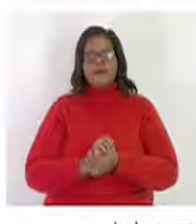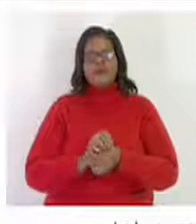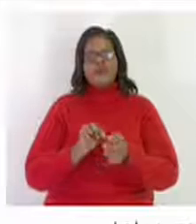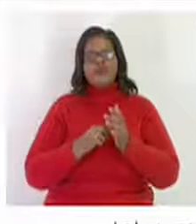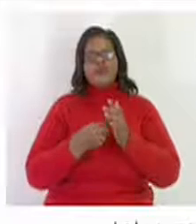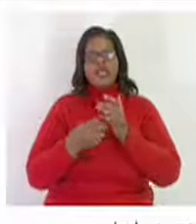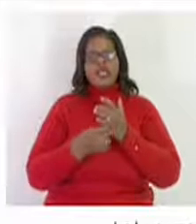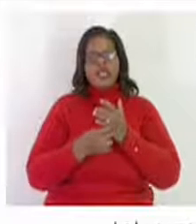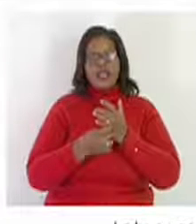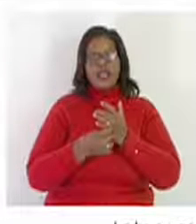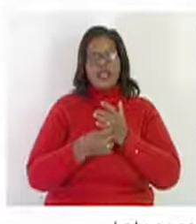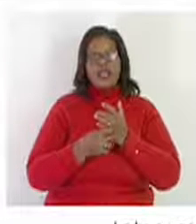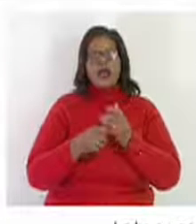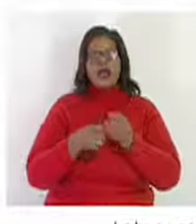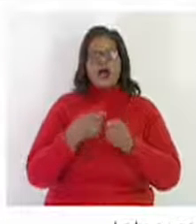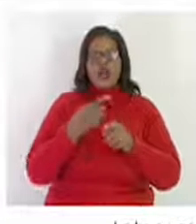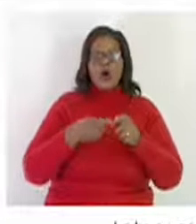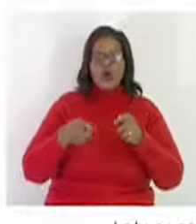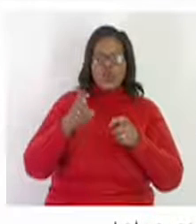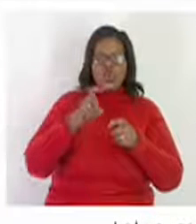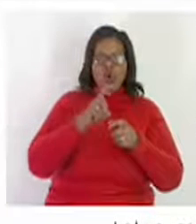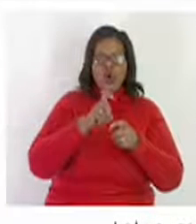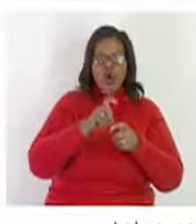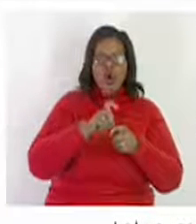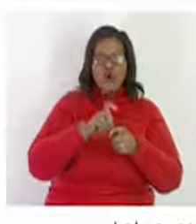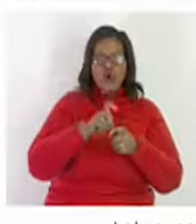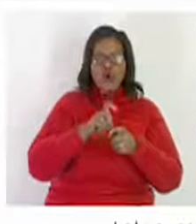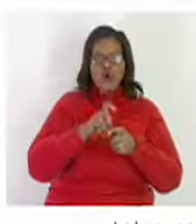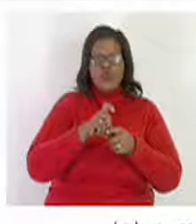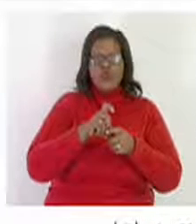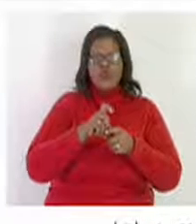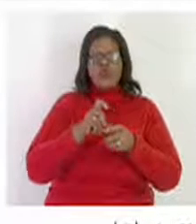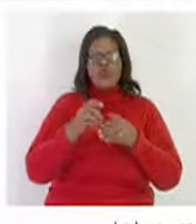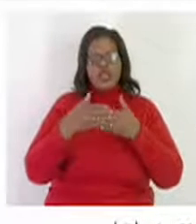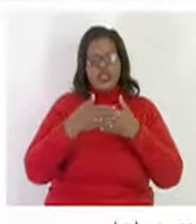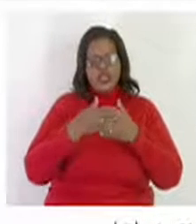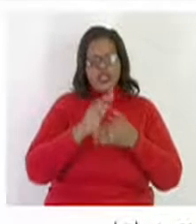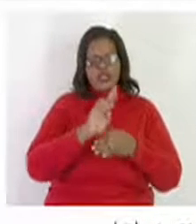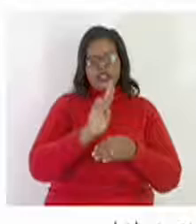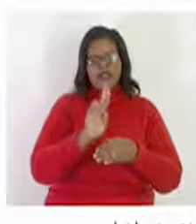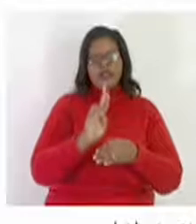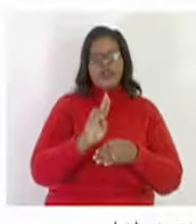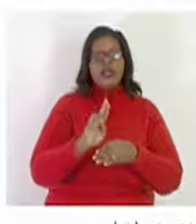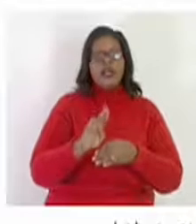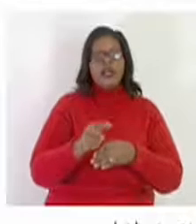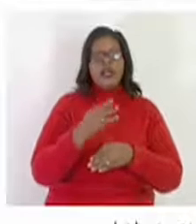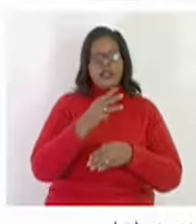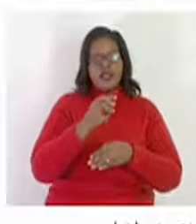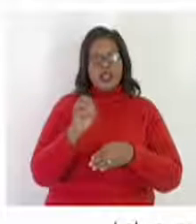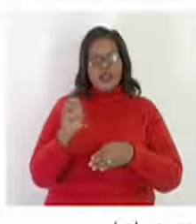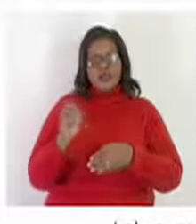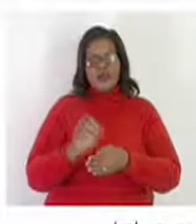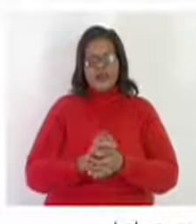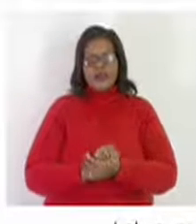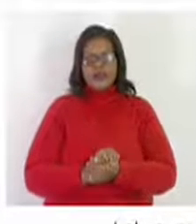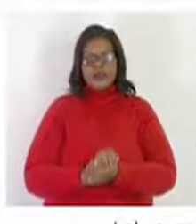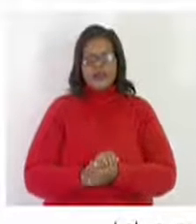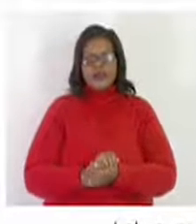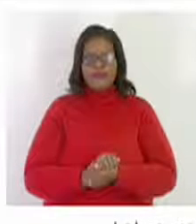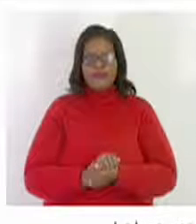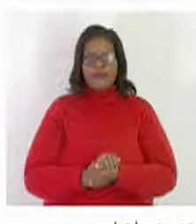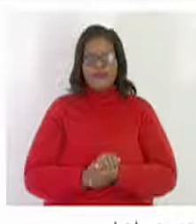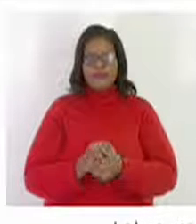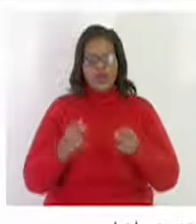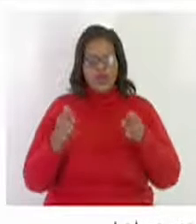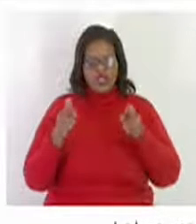328 rounded off to the nearest 100 will be 300. Let us use a